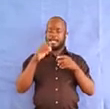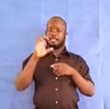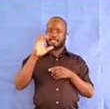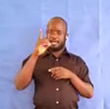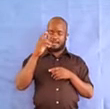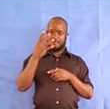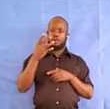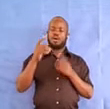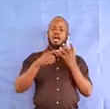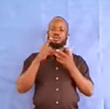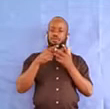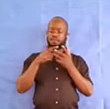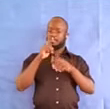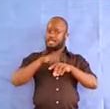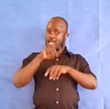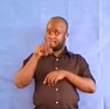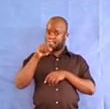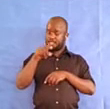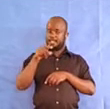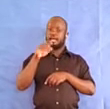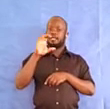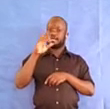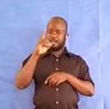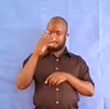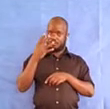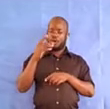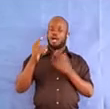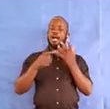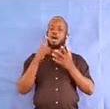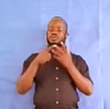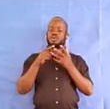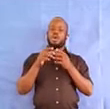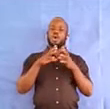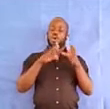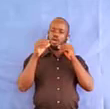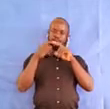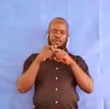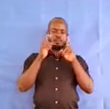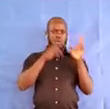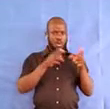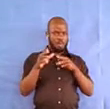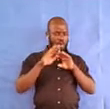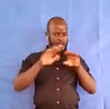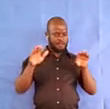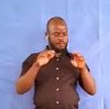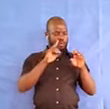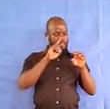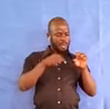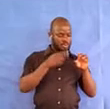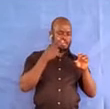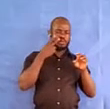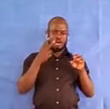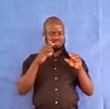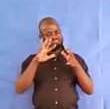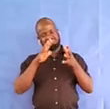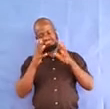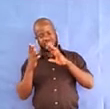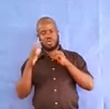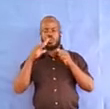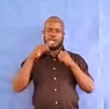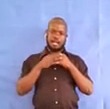the CD4 count. During this time of acute HIV infection, the CD4 count goes from a normal level